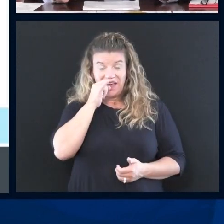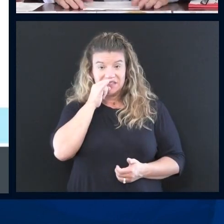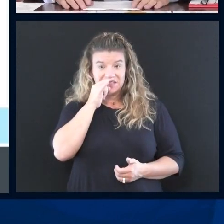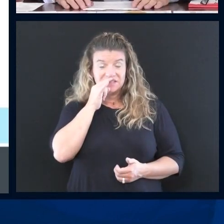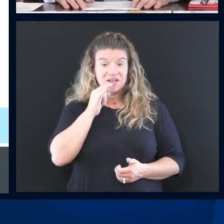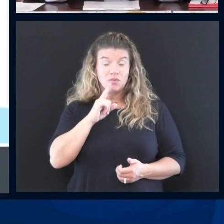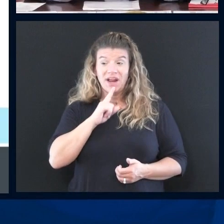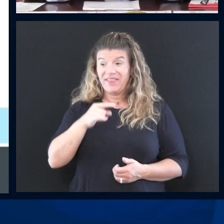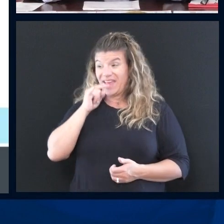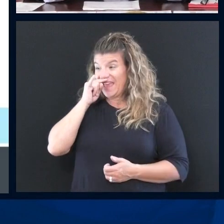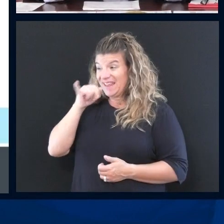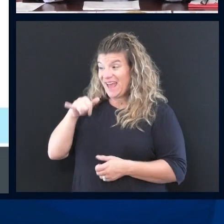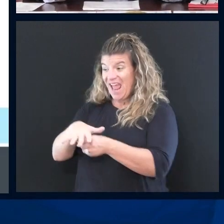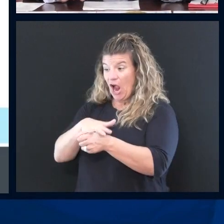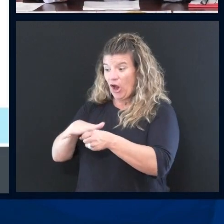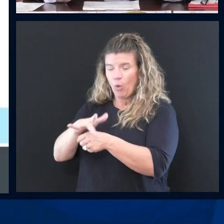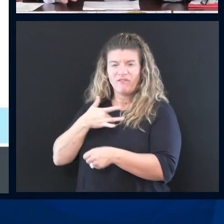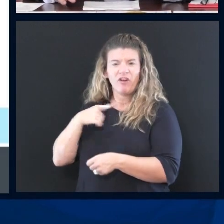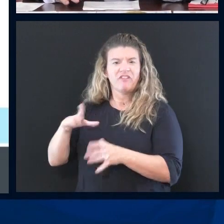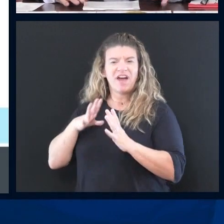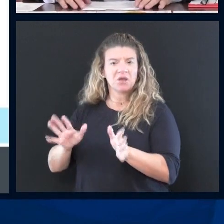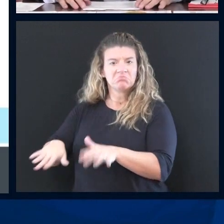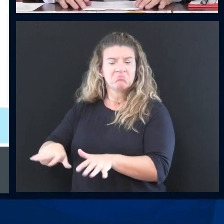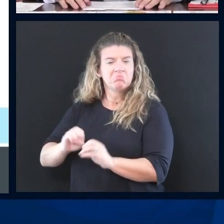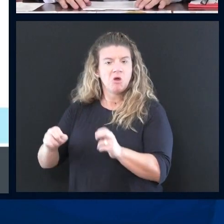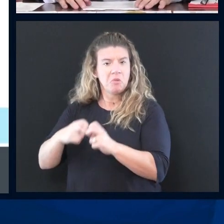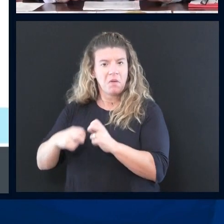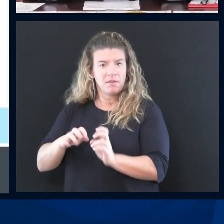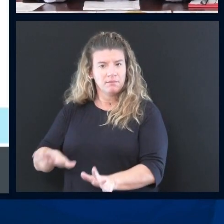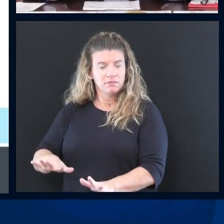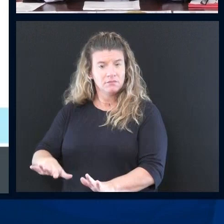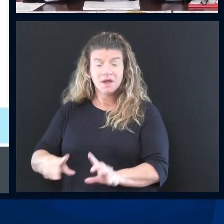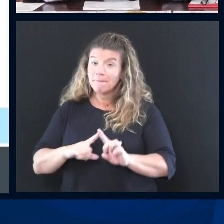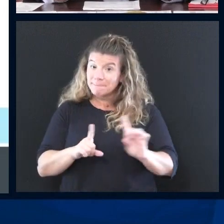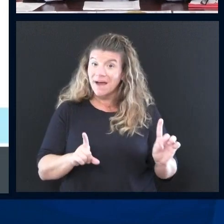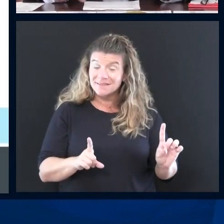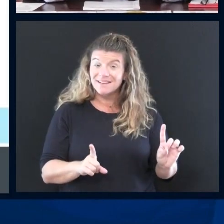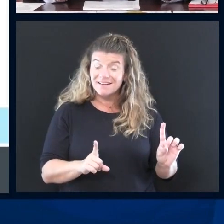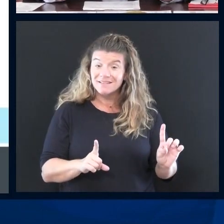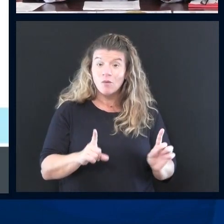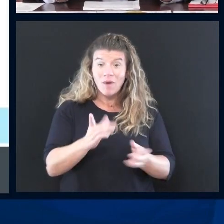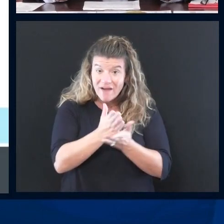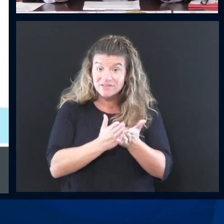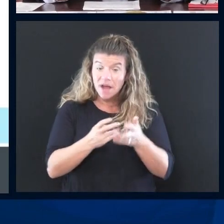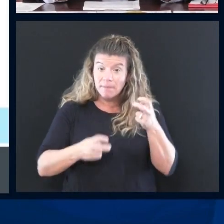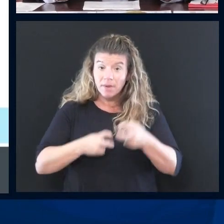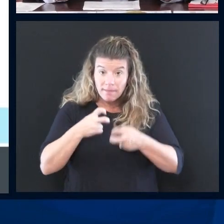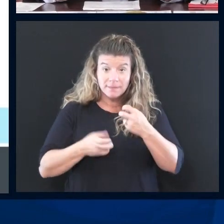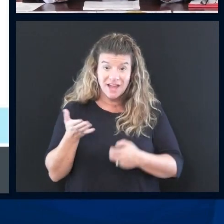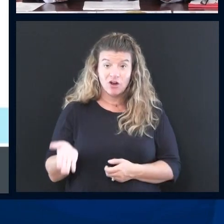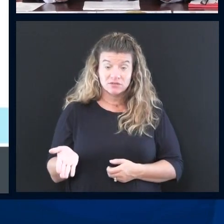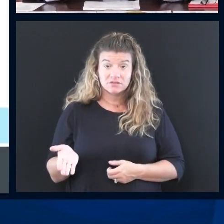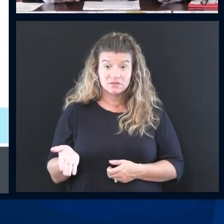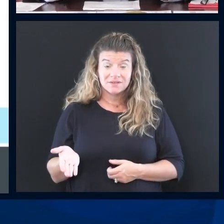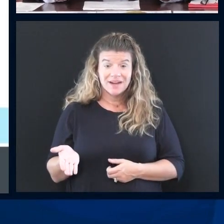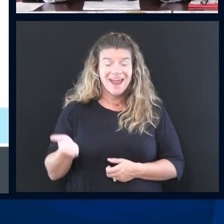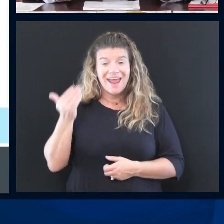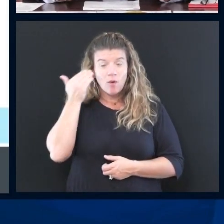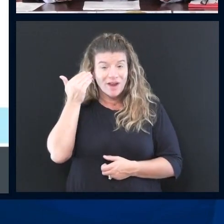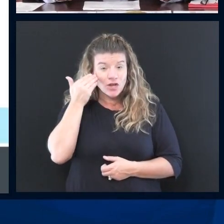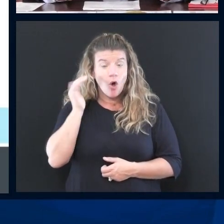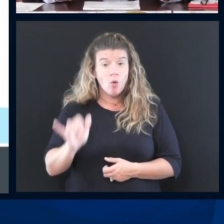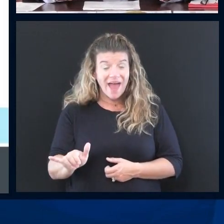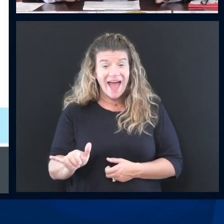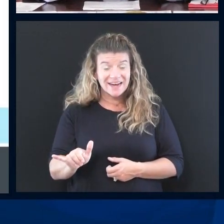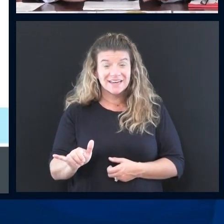an area that we think, oh, that's all fine, there's no problem there and everything. But there is some problems there. And we know it from